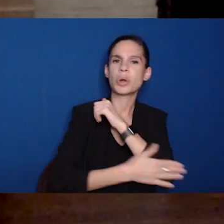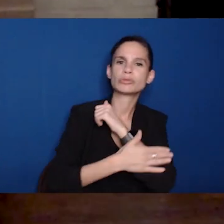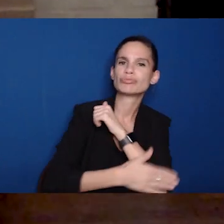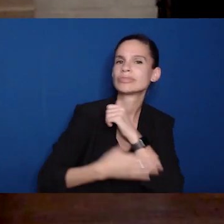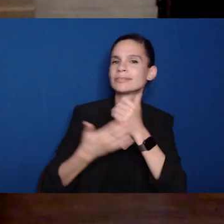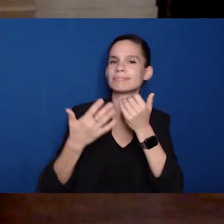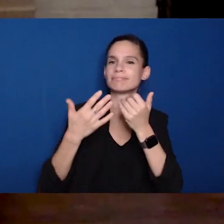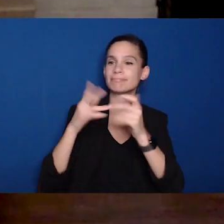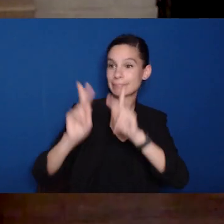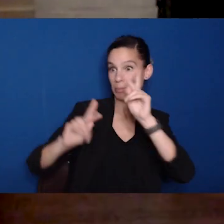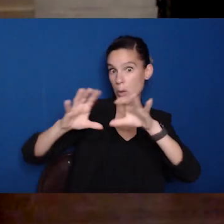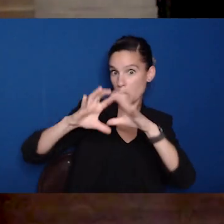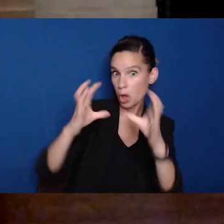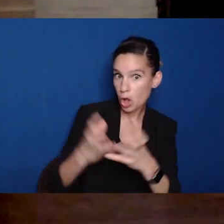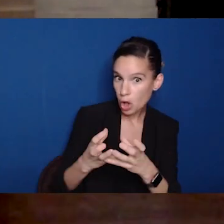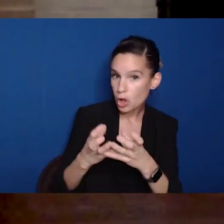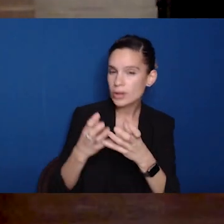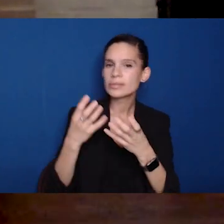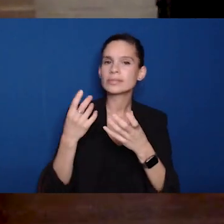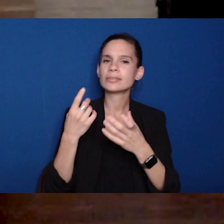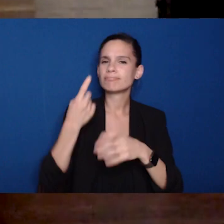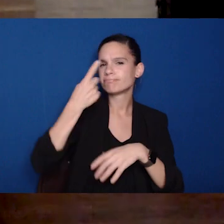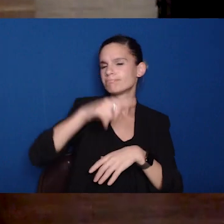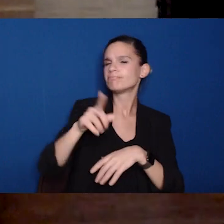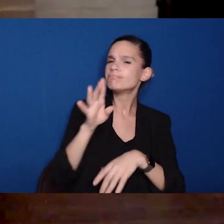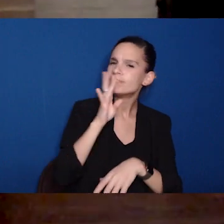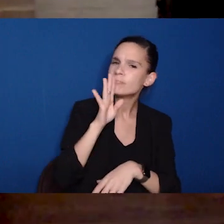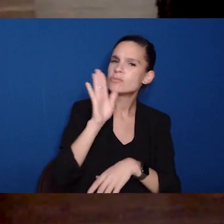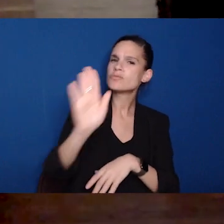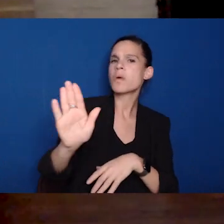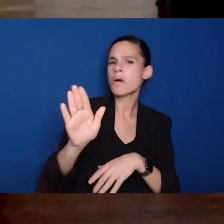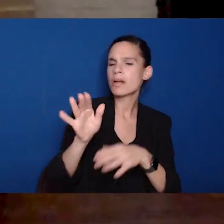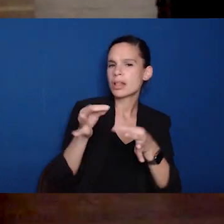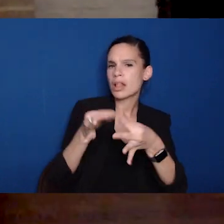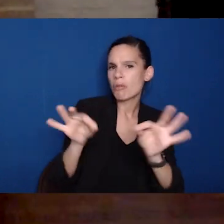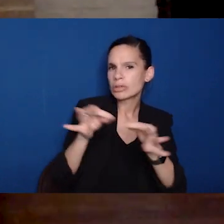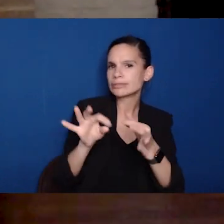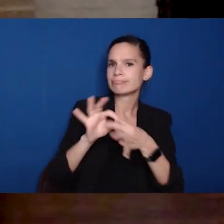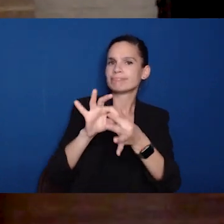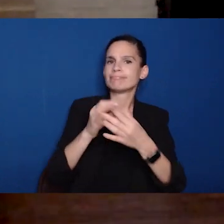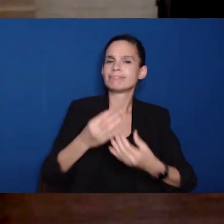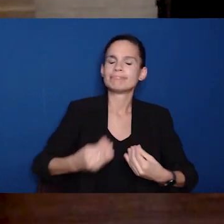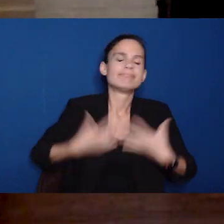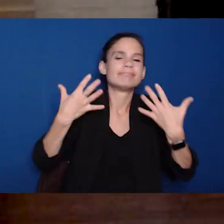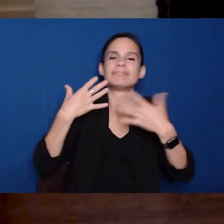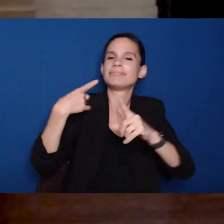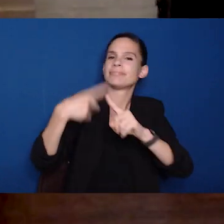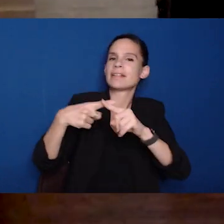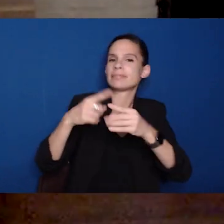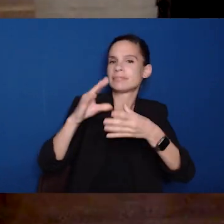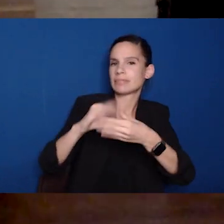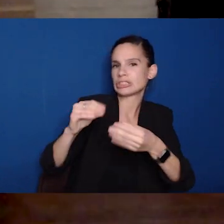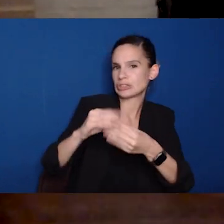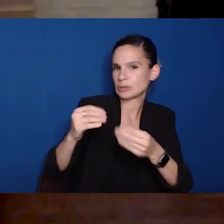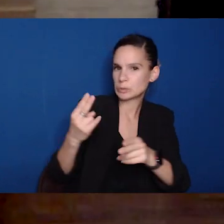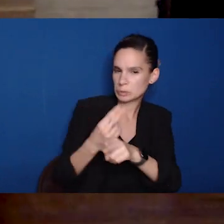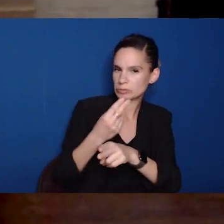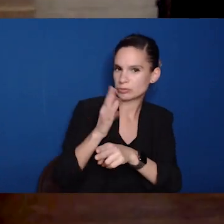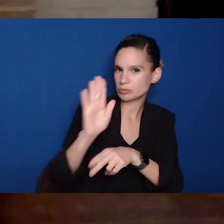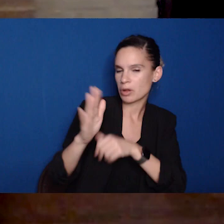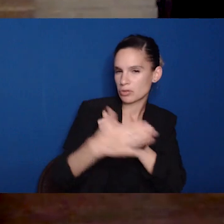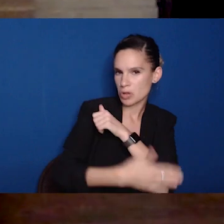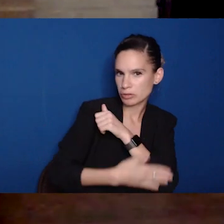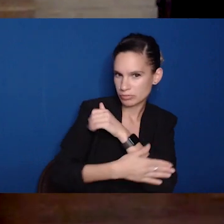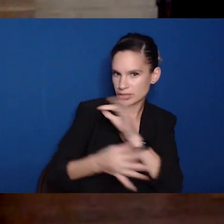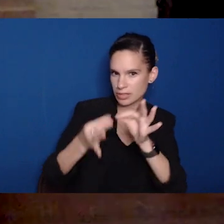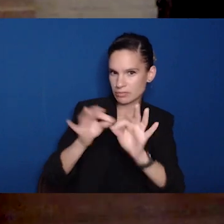Zimbabwe and and then also the people of the world just like a little bit of inspiration or